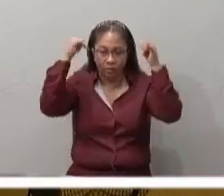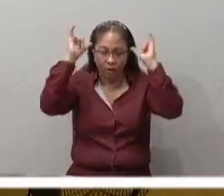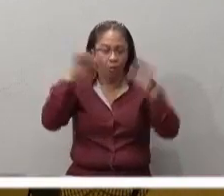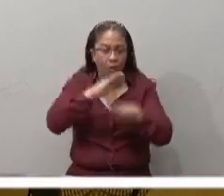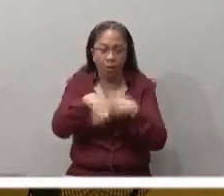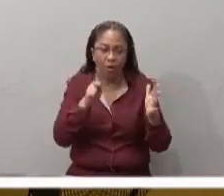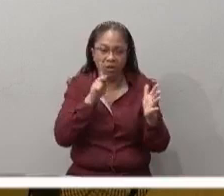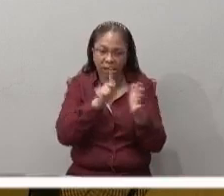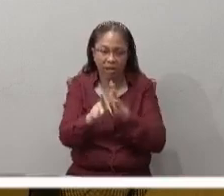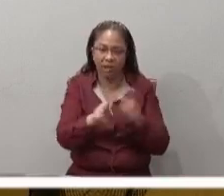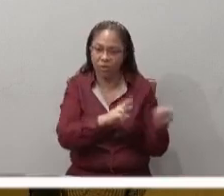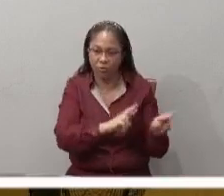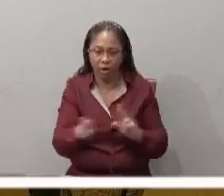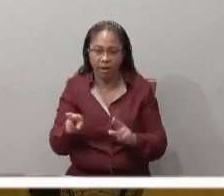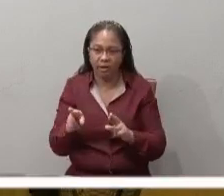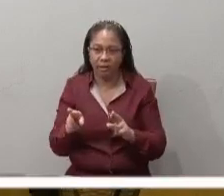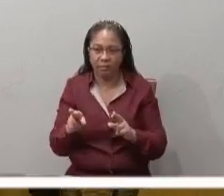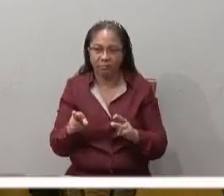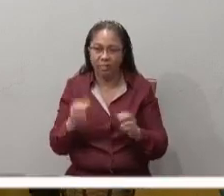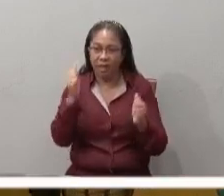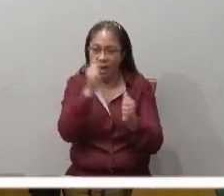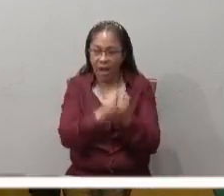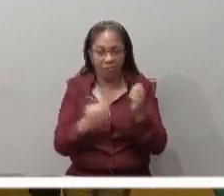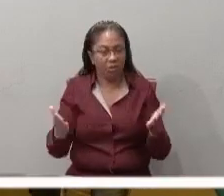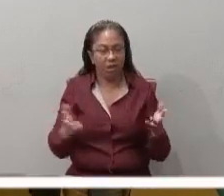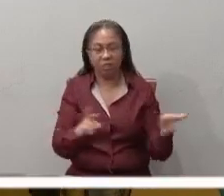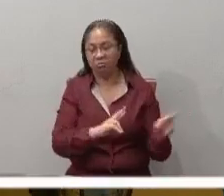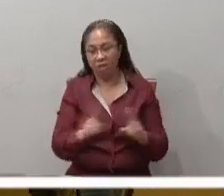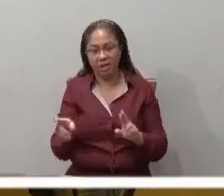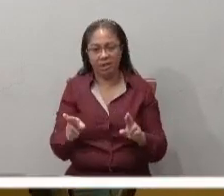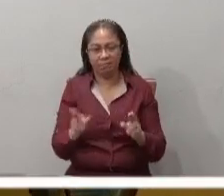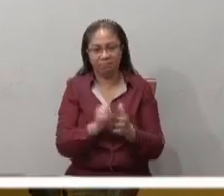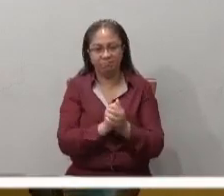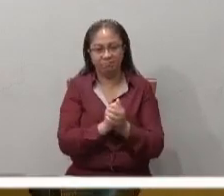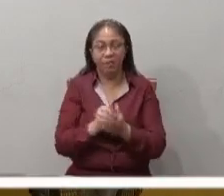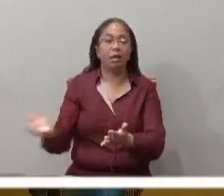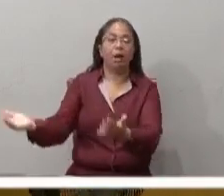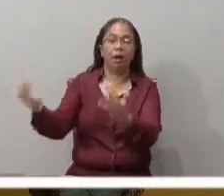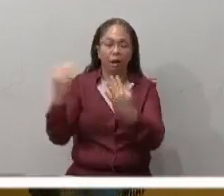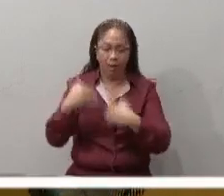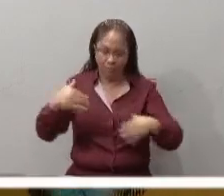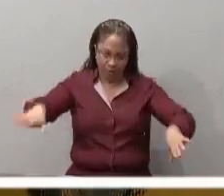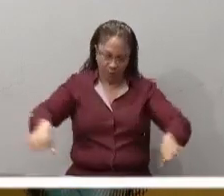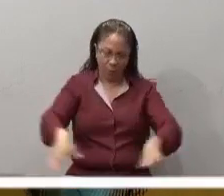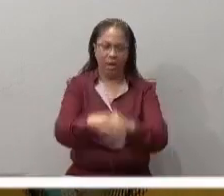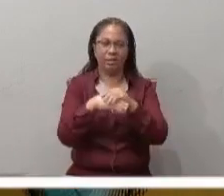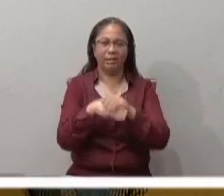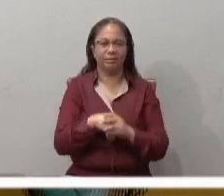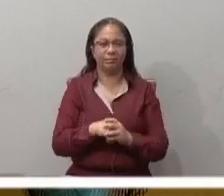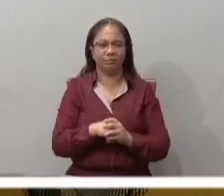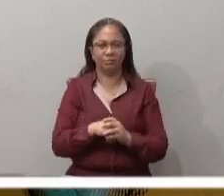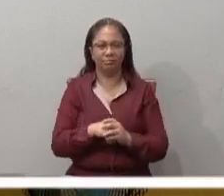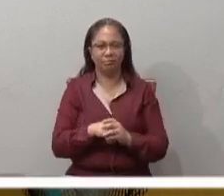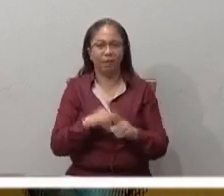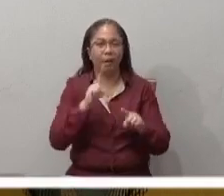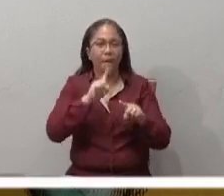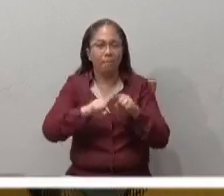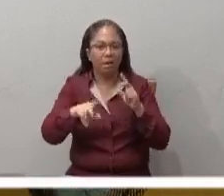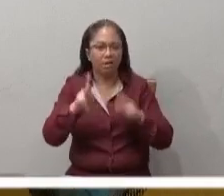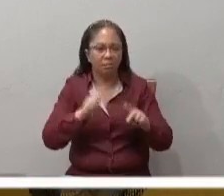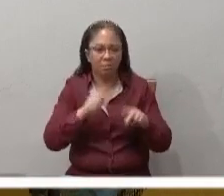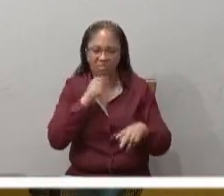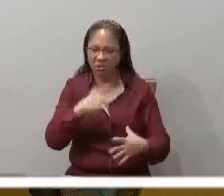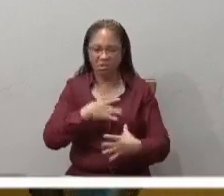cattle have been slaughtered. Everything is ready. Come to the wedding.' But they were